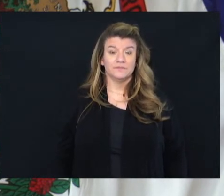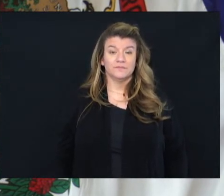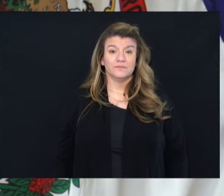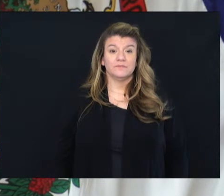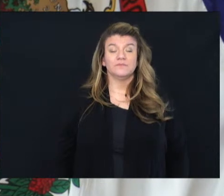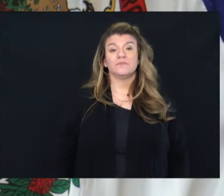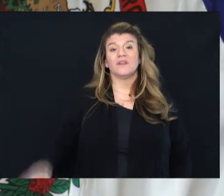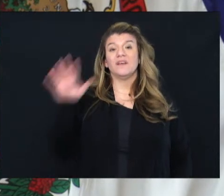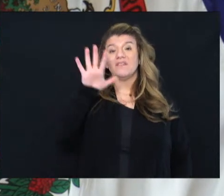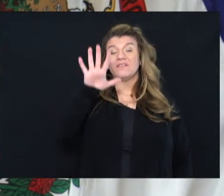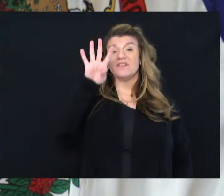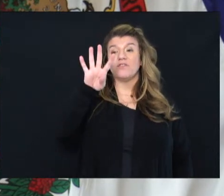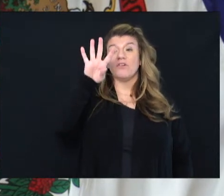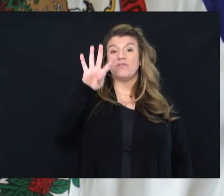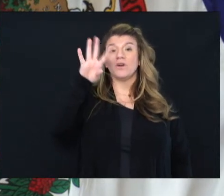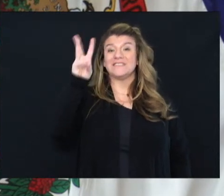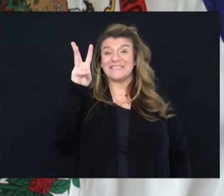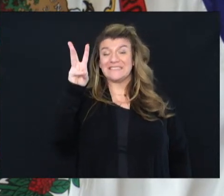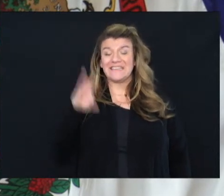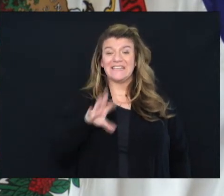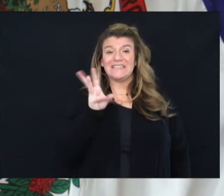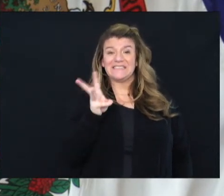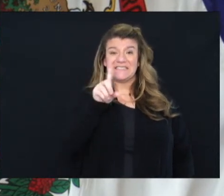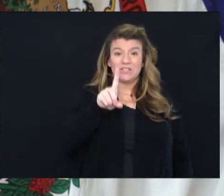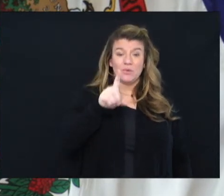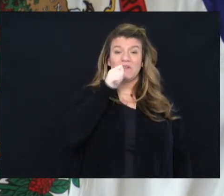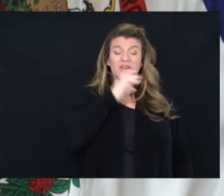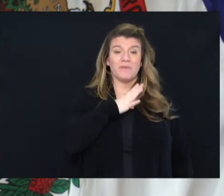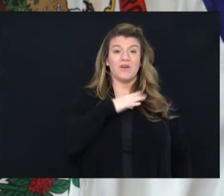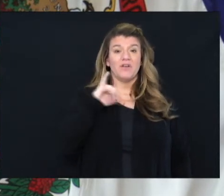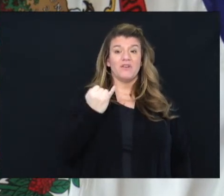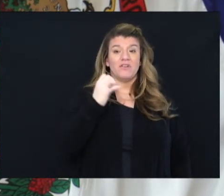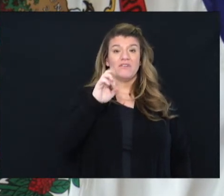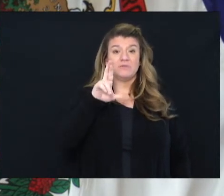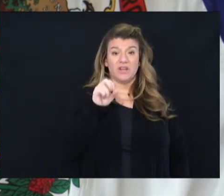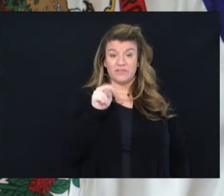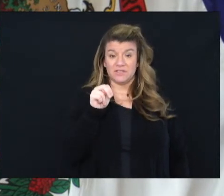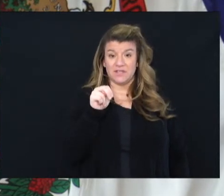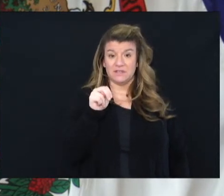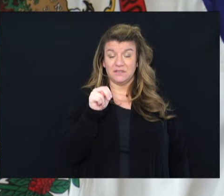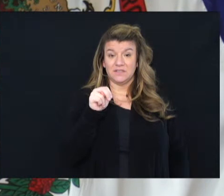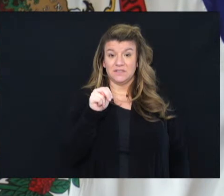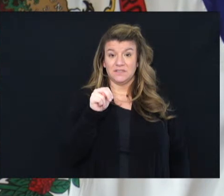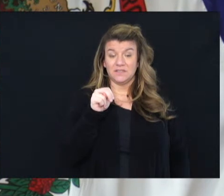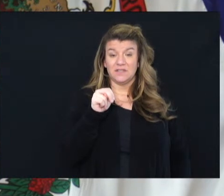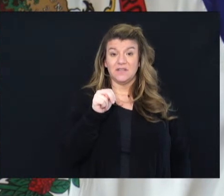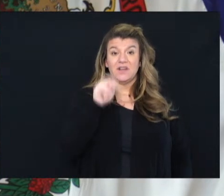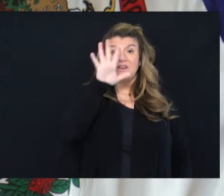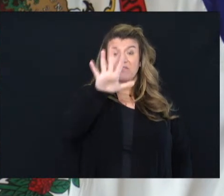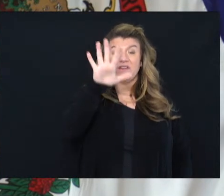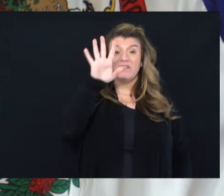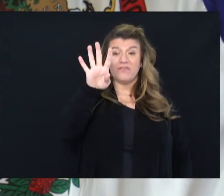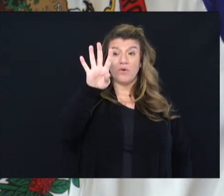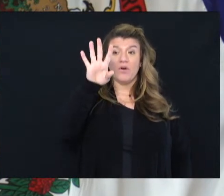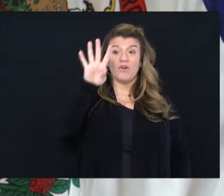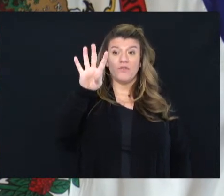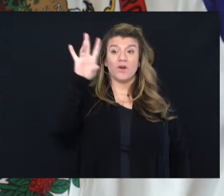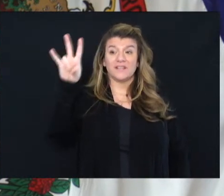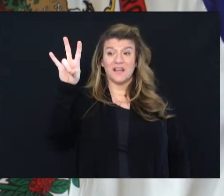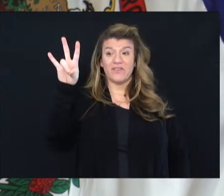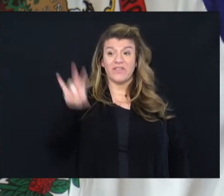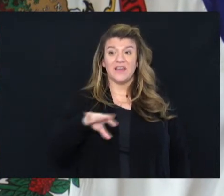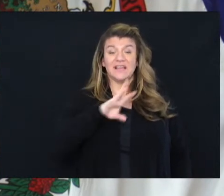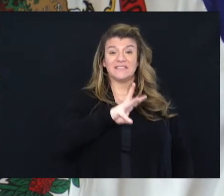The 5,446th death, a 61-year-old female from Jefferson County. The 5,447th